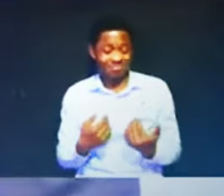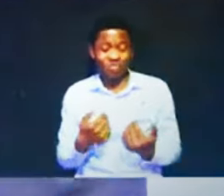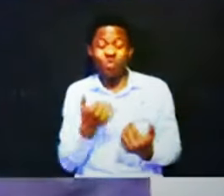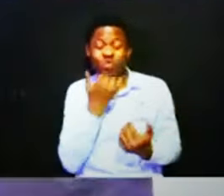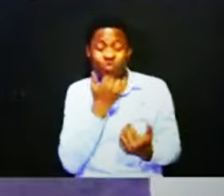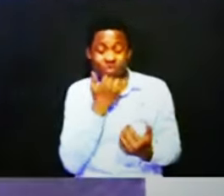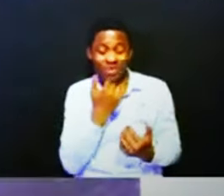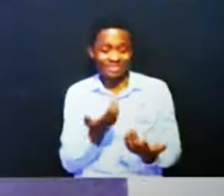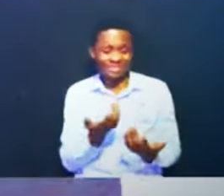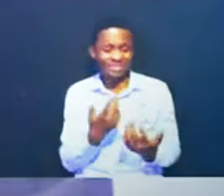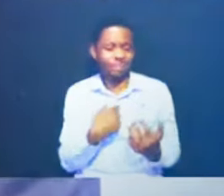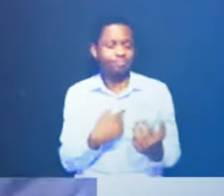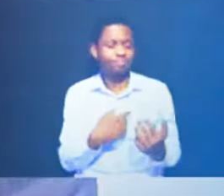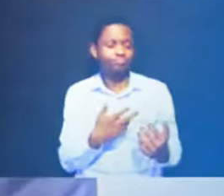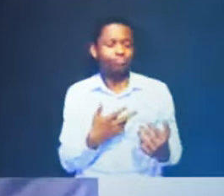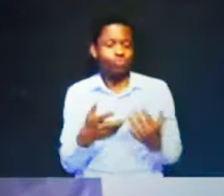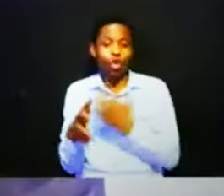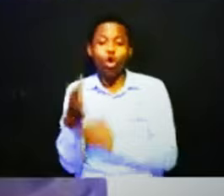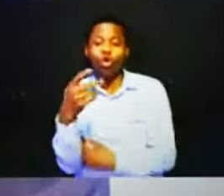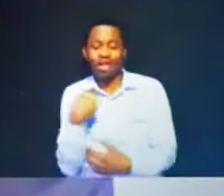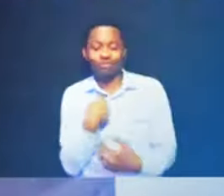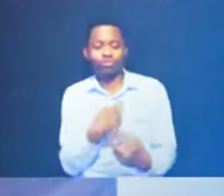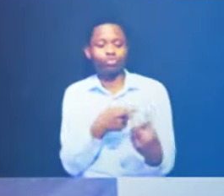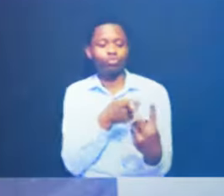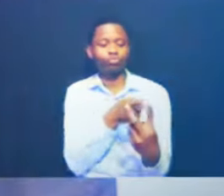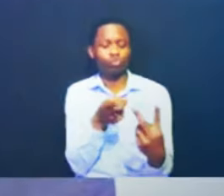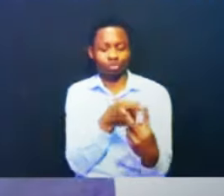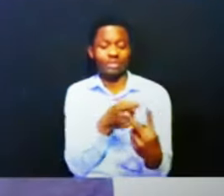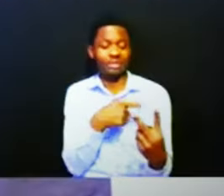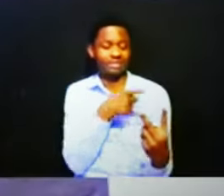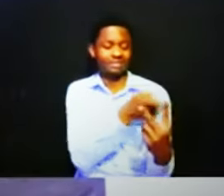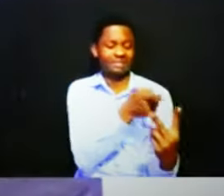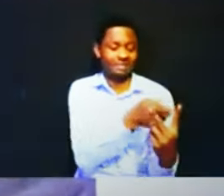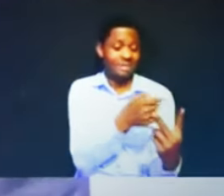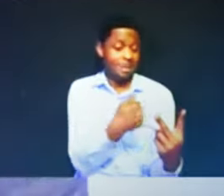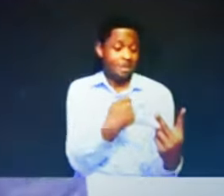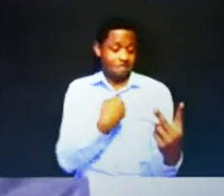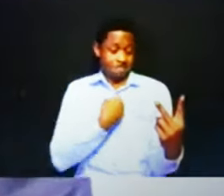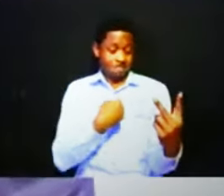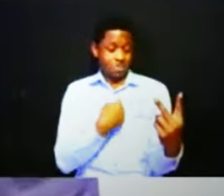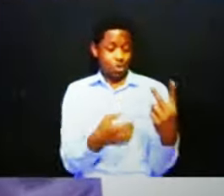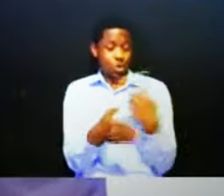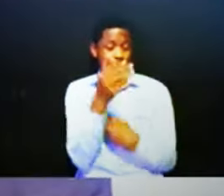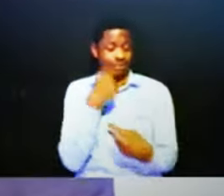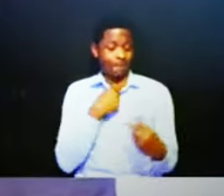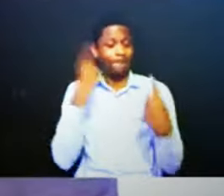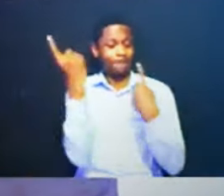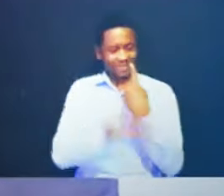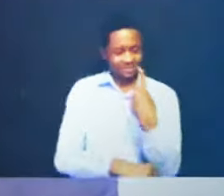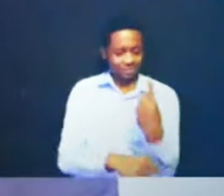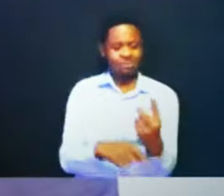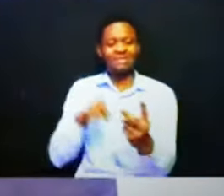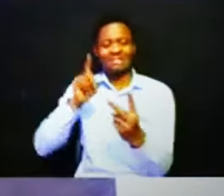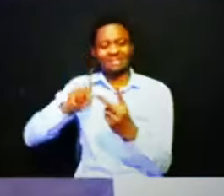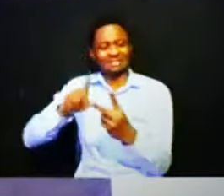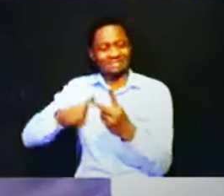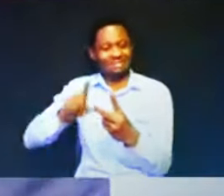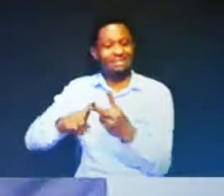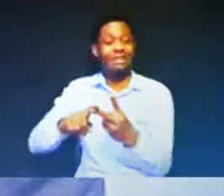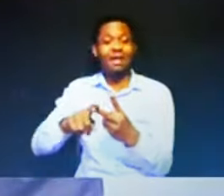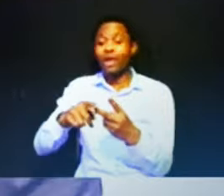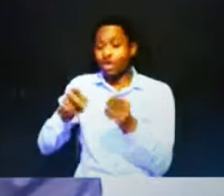in your own hands. You don't let me fall in the hands of human beings. Because the human being is very, very wicked. And